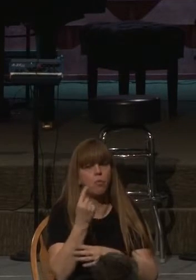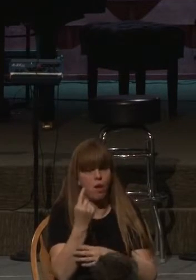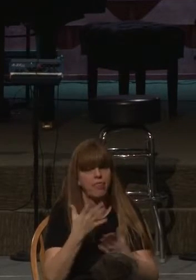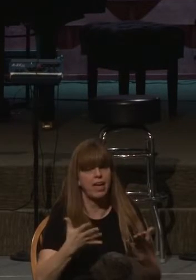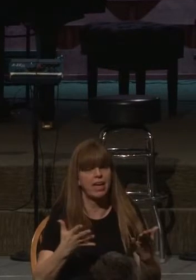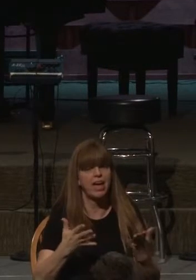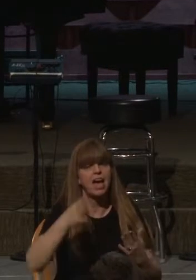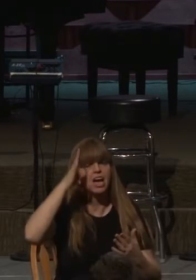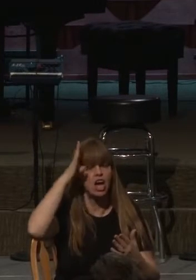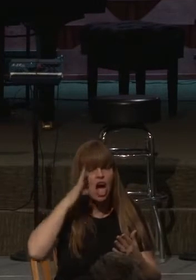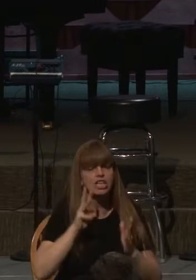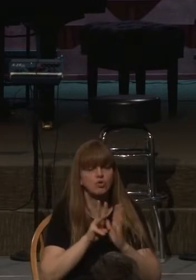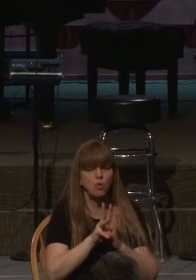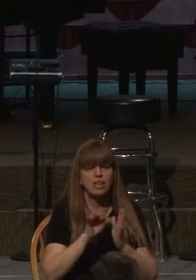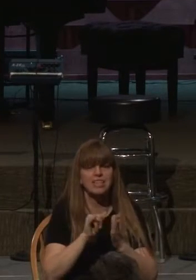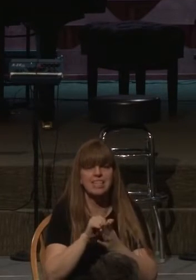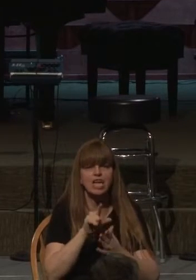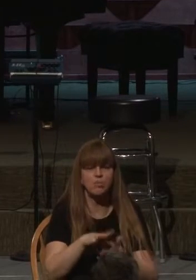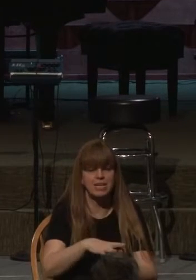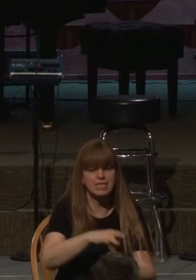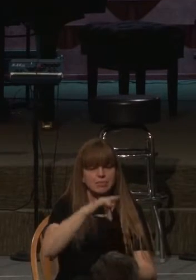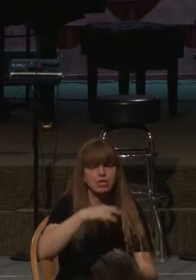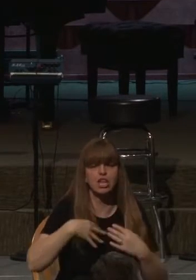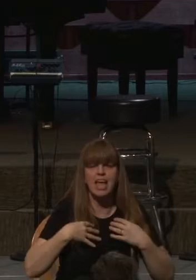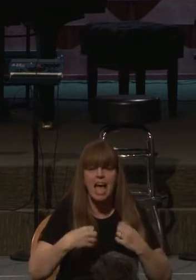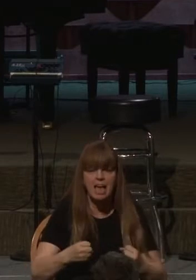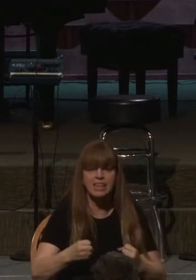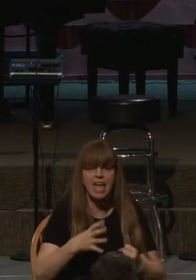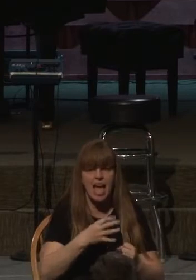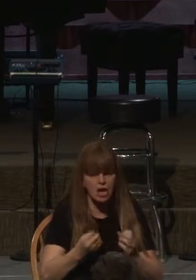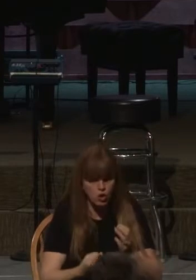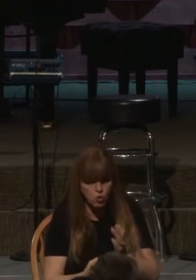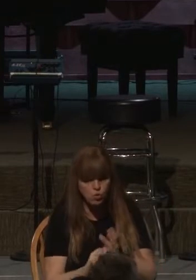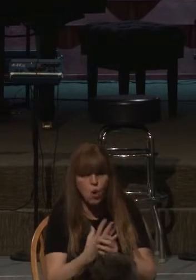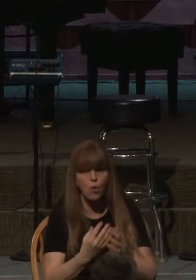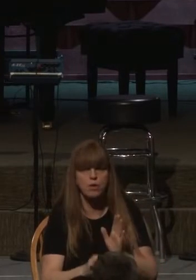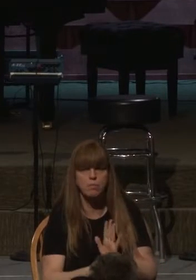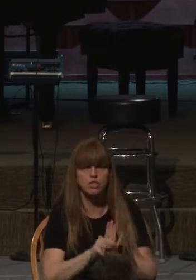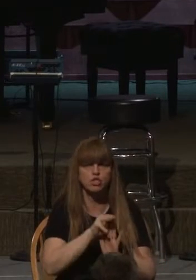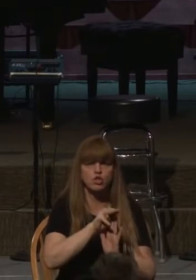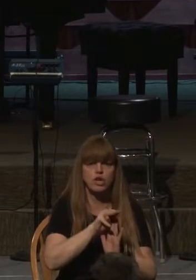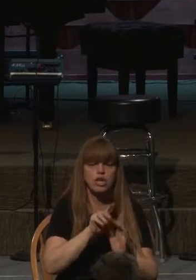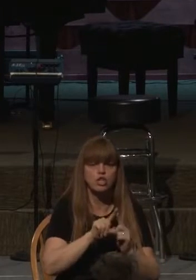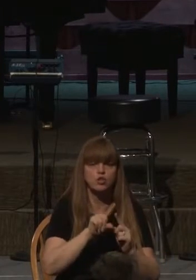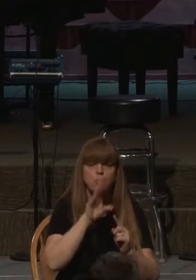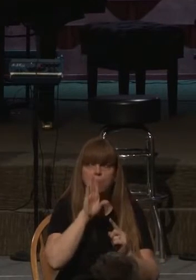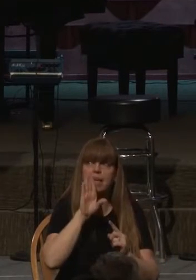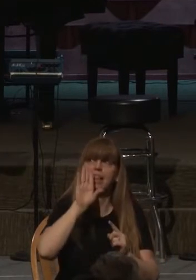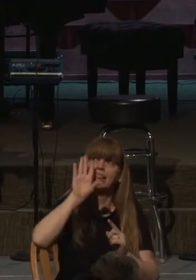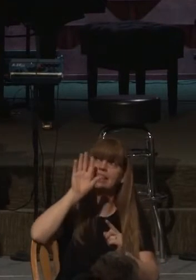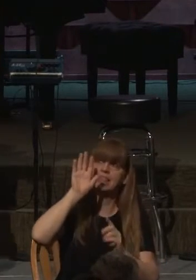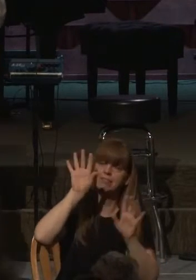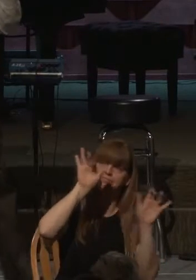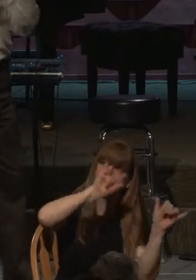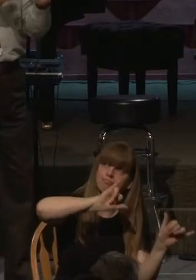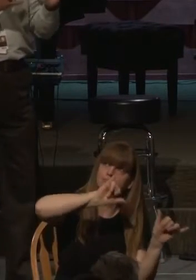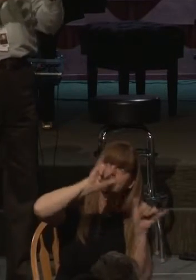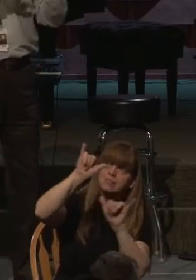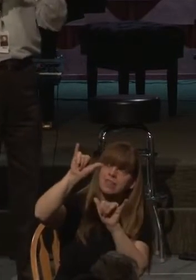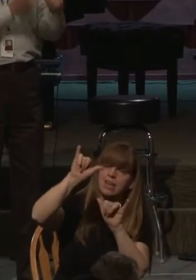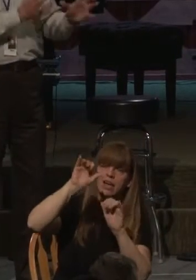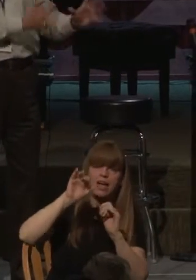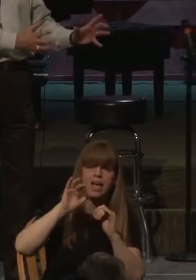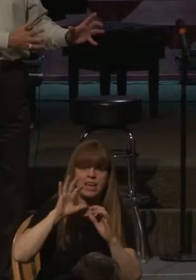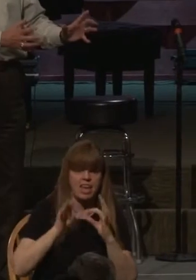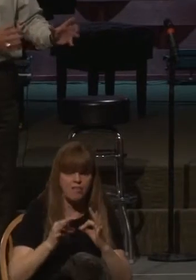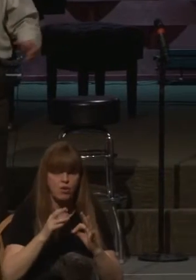tell you. God's will is that you be spiritually healthy and growing to maturity to be like Christ. And if you are in a state